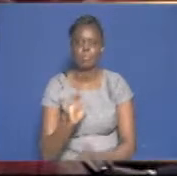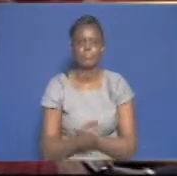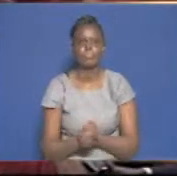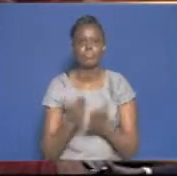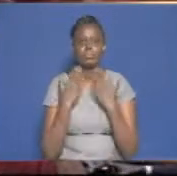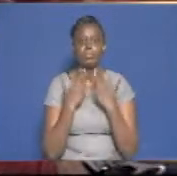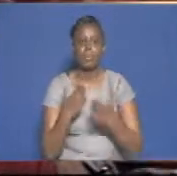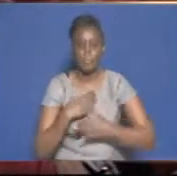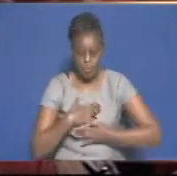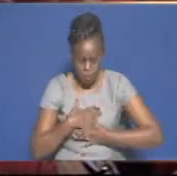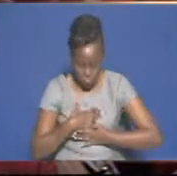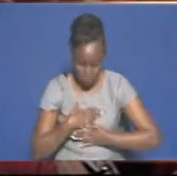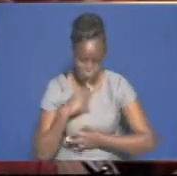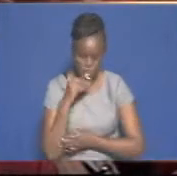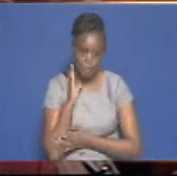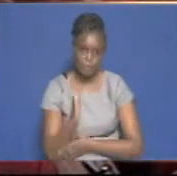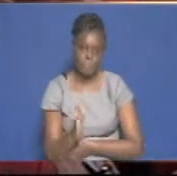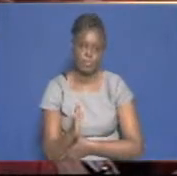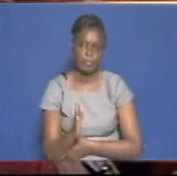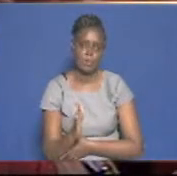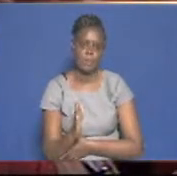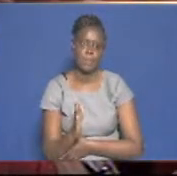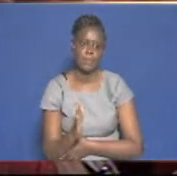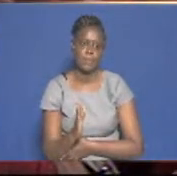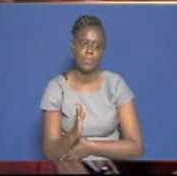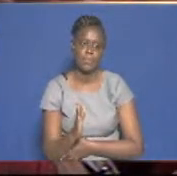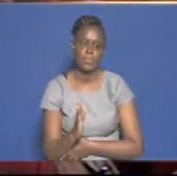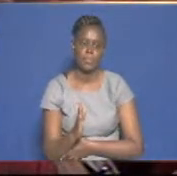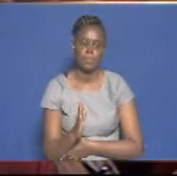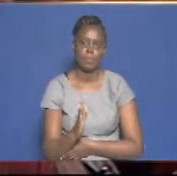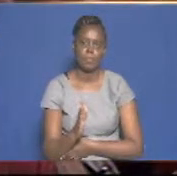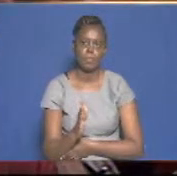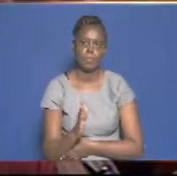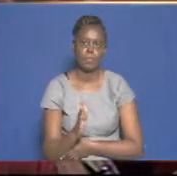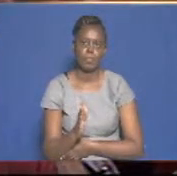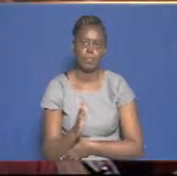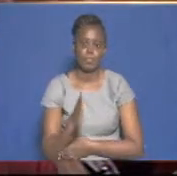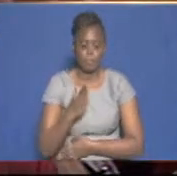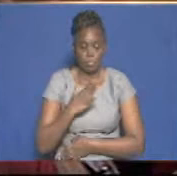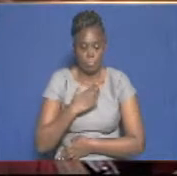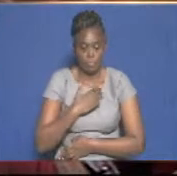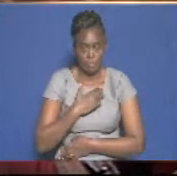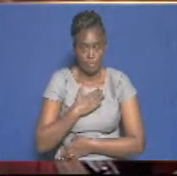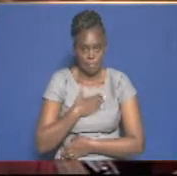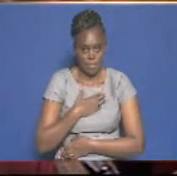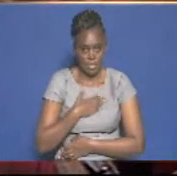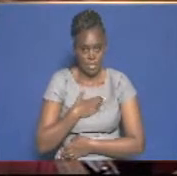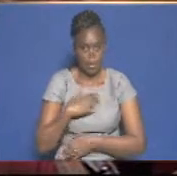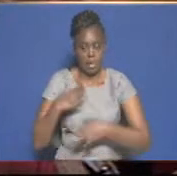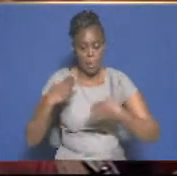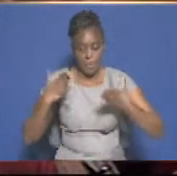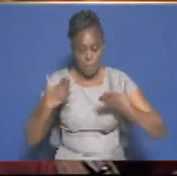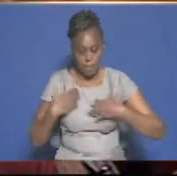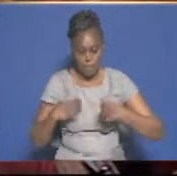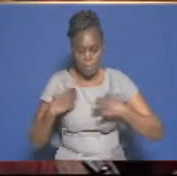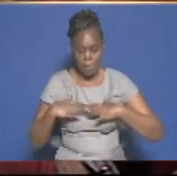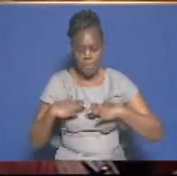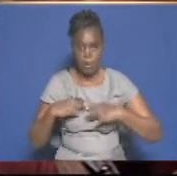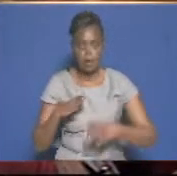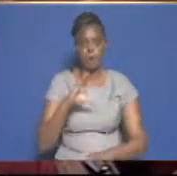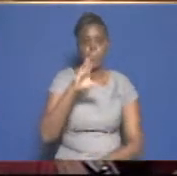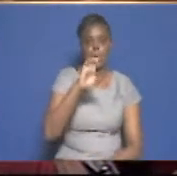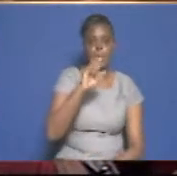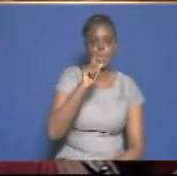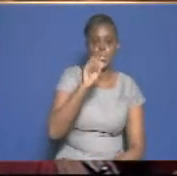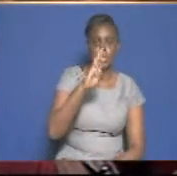Thank you, Honorable Speaker. Honorable Speaker, on behalf of the great people of Entebbe and my